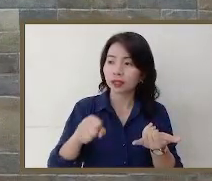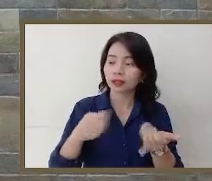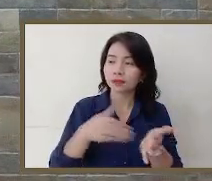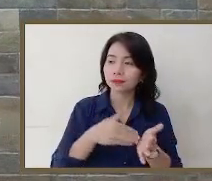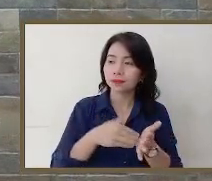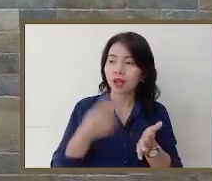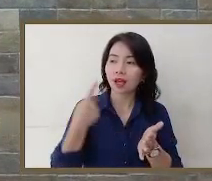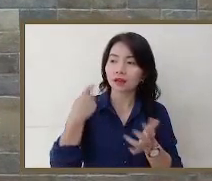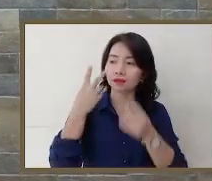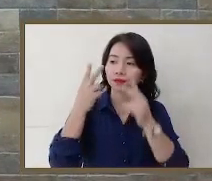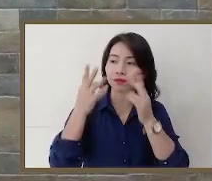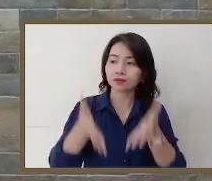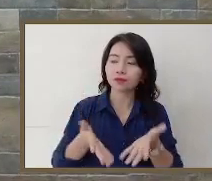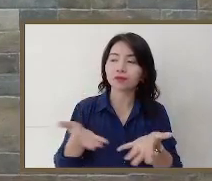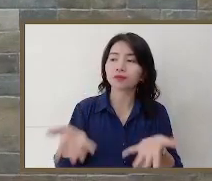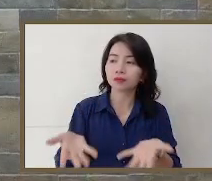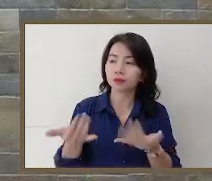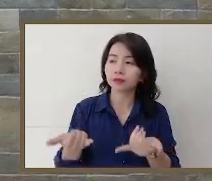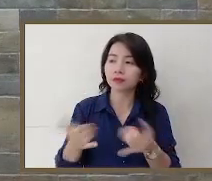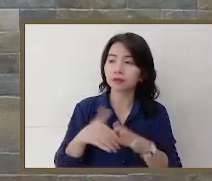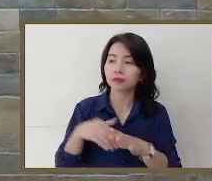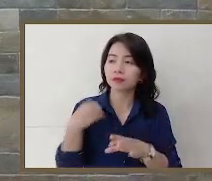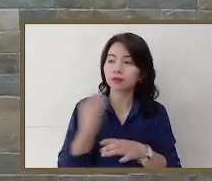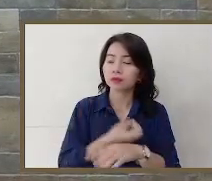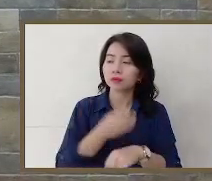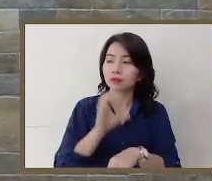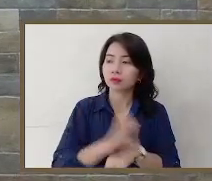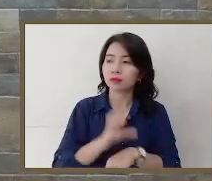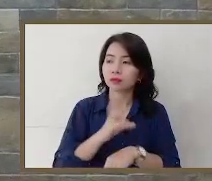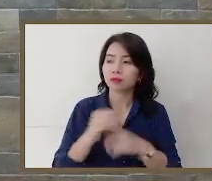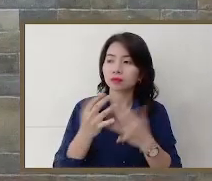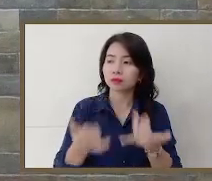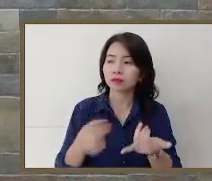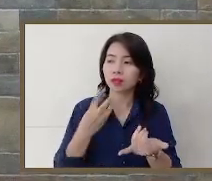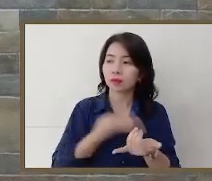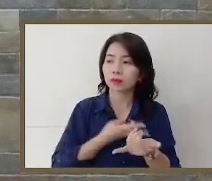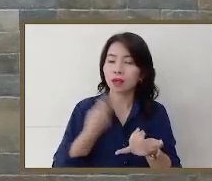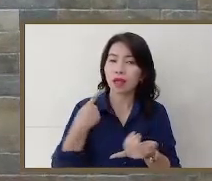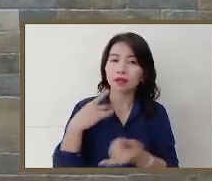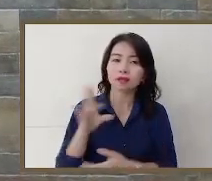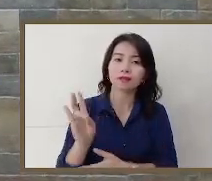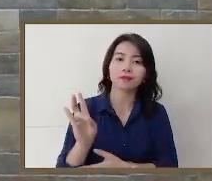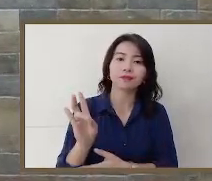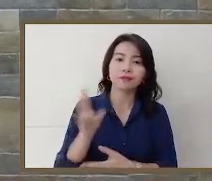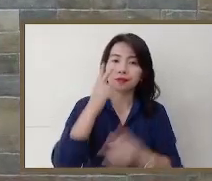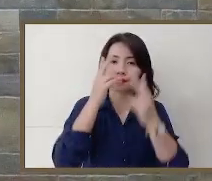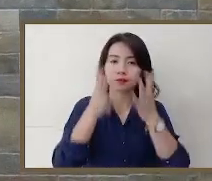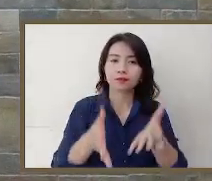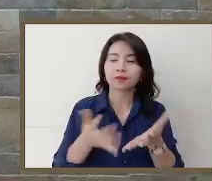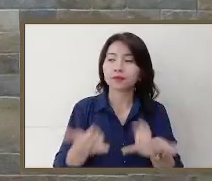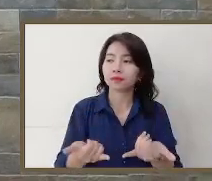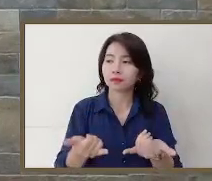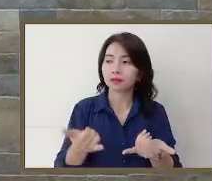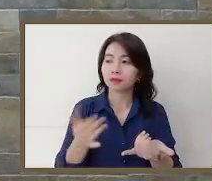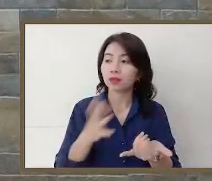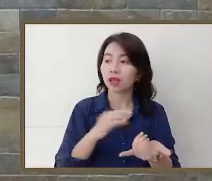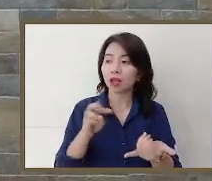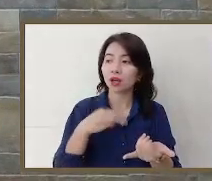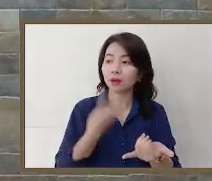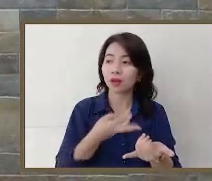additional first-time visitor po dito. So as of this time, we have 7 first-time visitors. Kasama po natin si